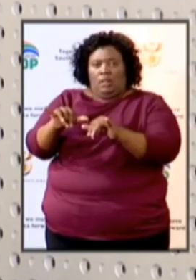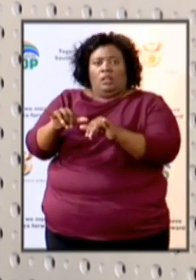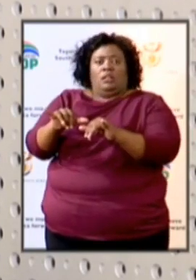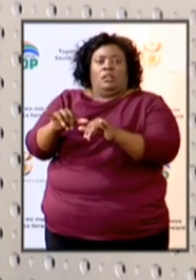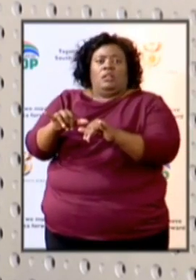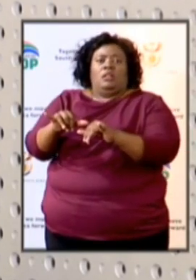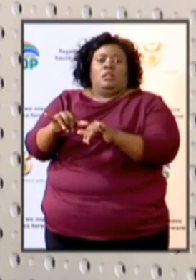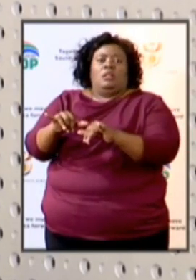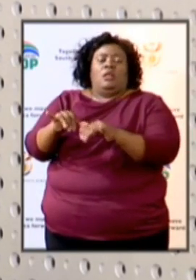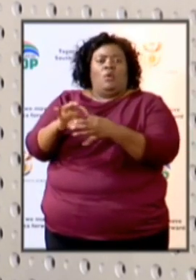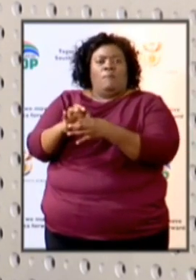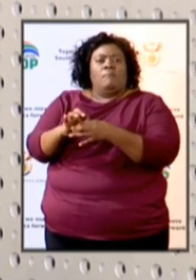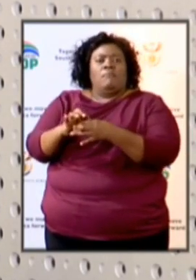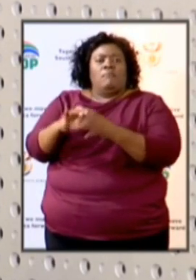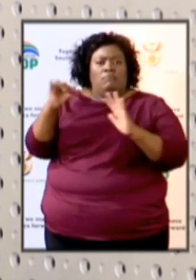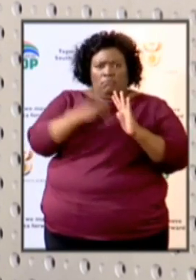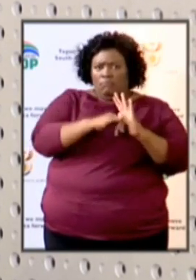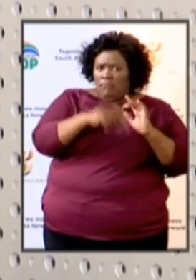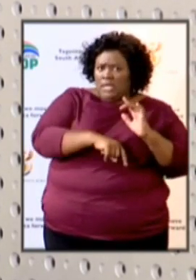abasebenza nasebusuku